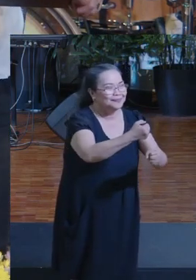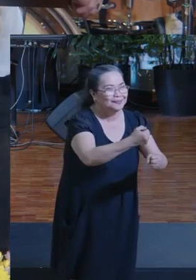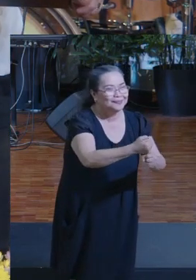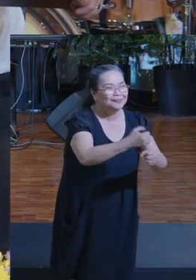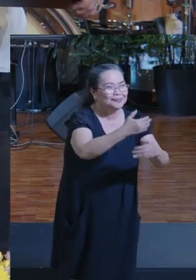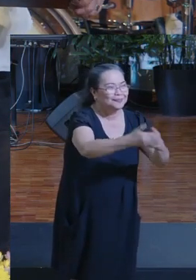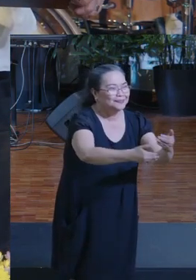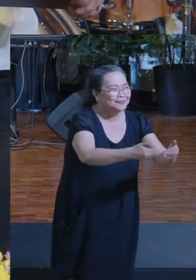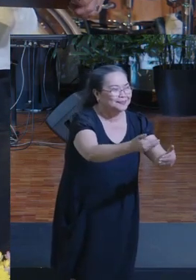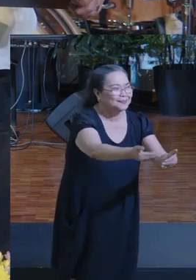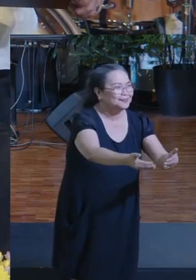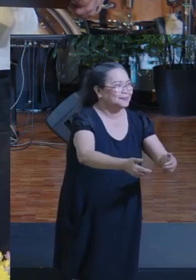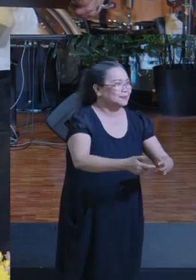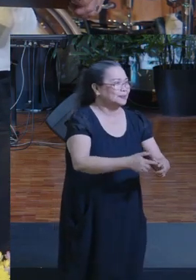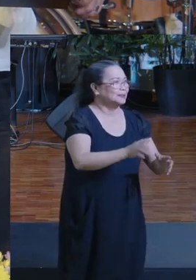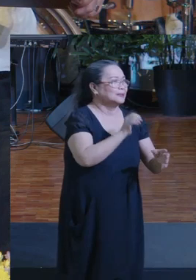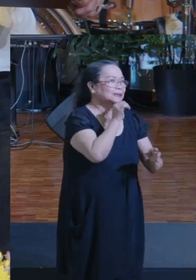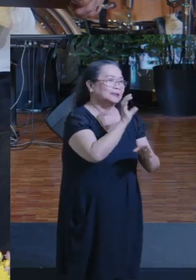complete.